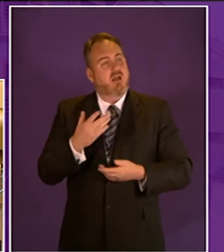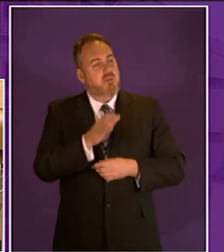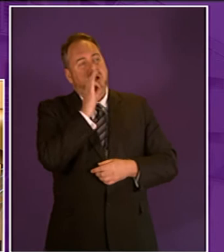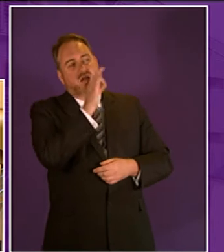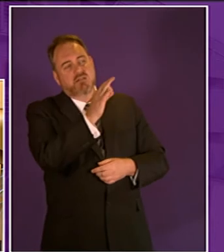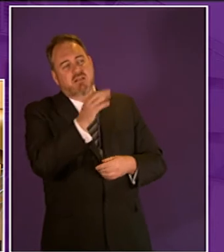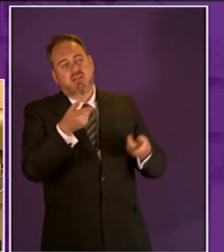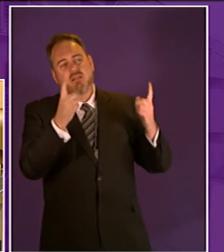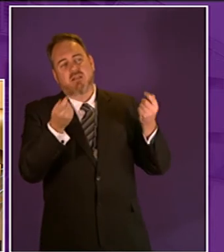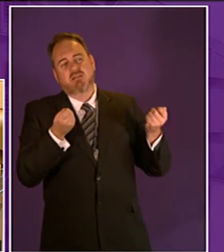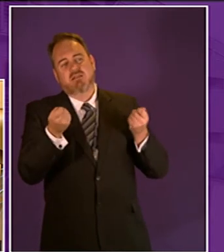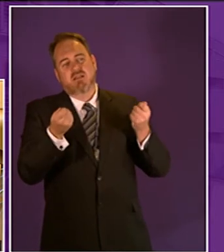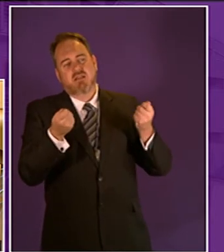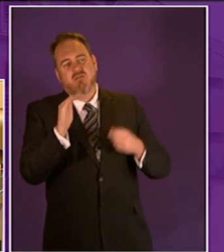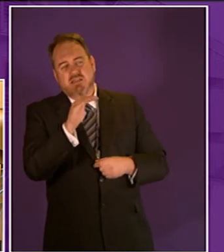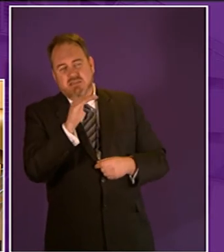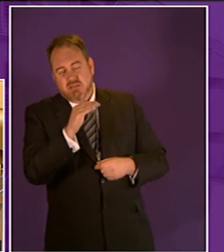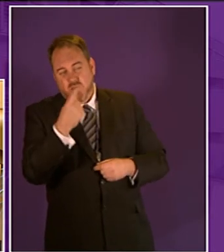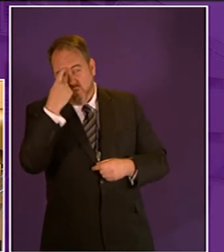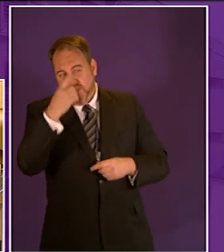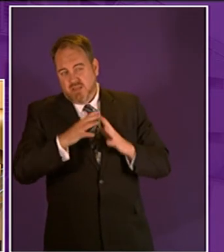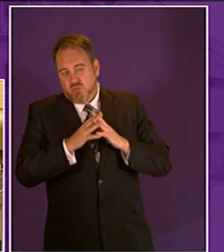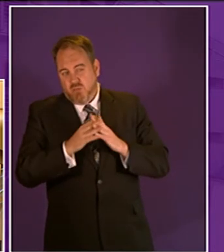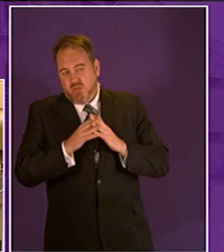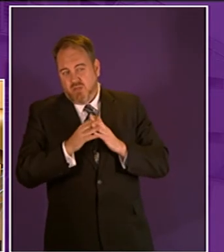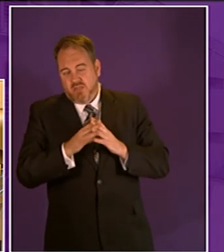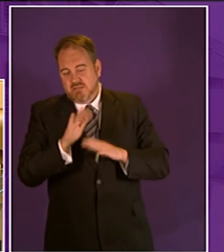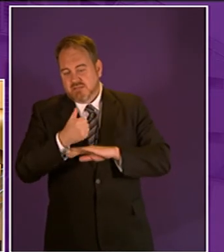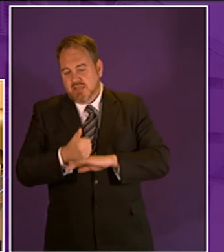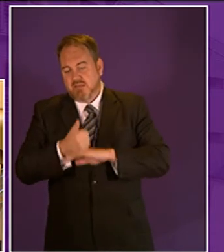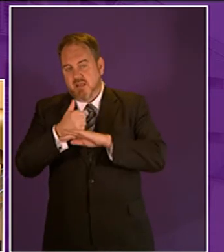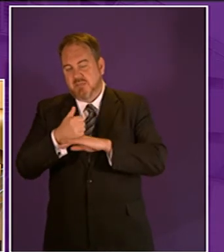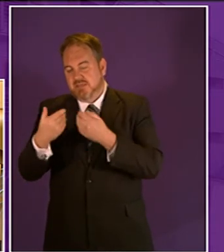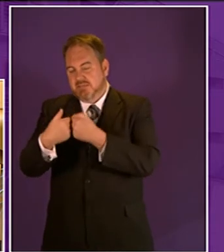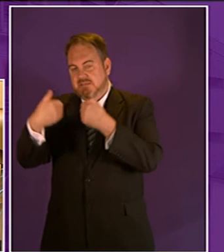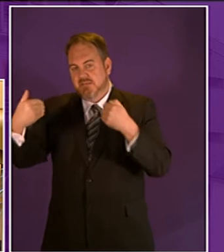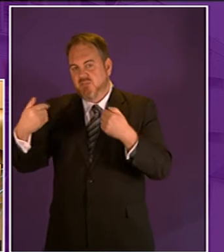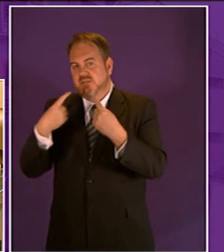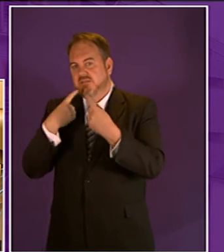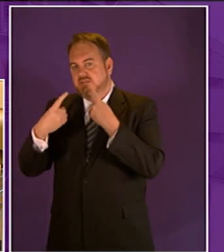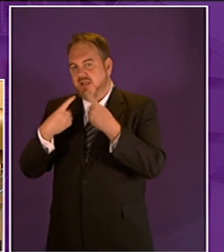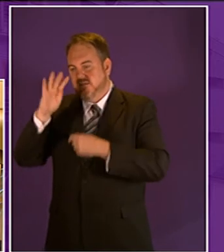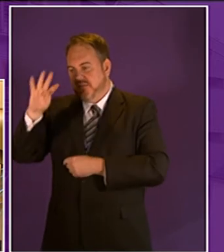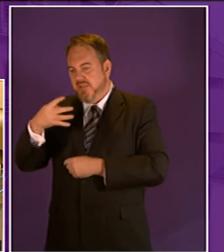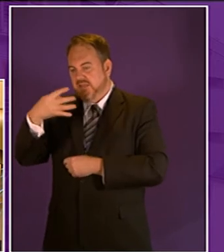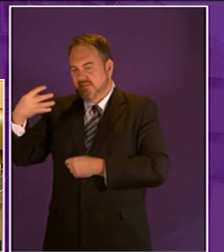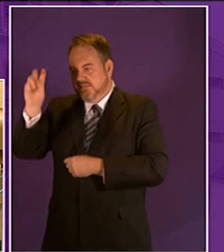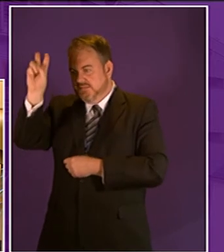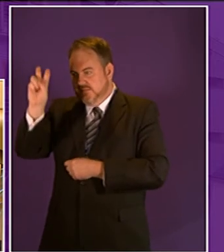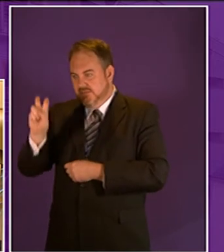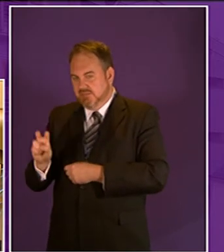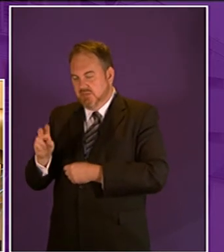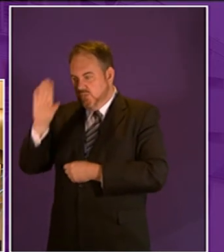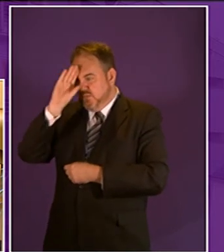Secretary consider whether it might be appropriate to have a database that gives us knowledge of the use of